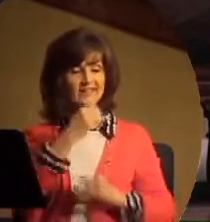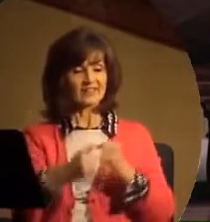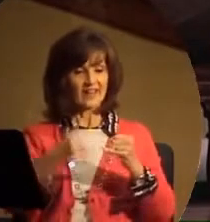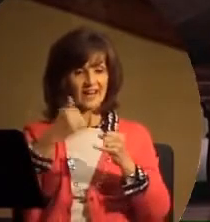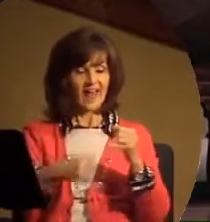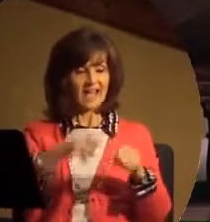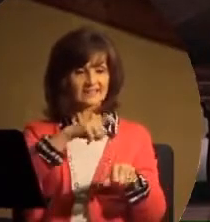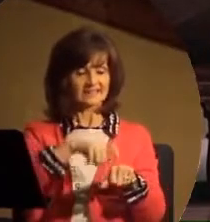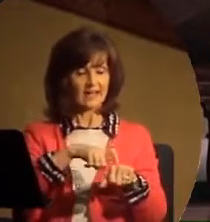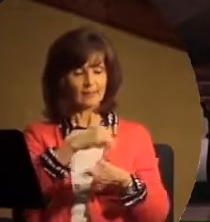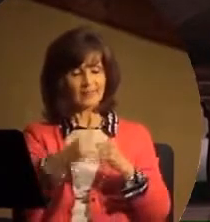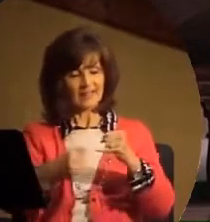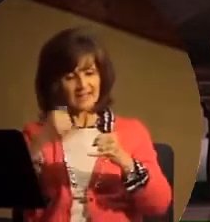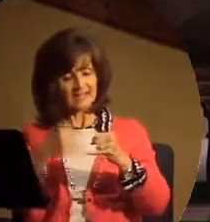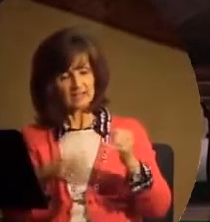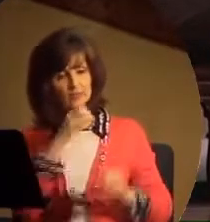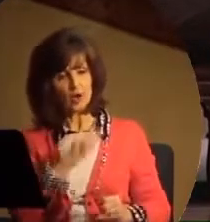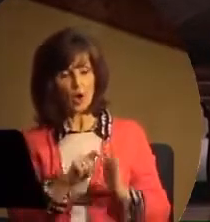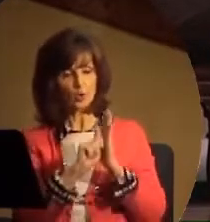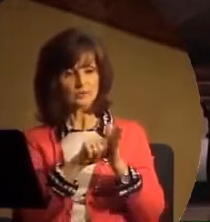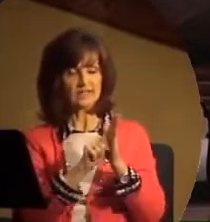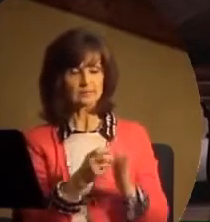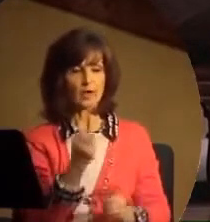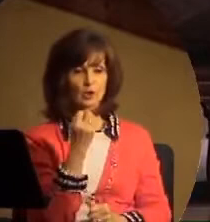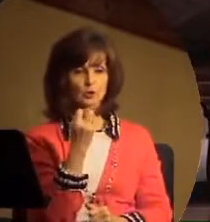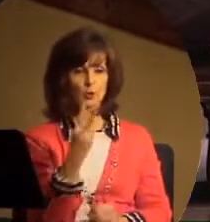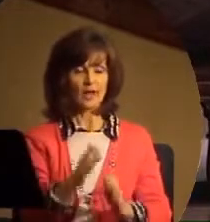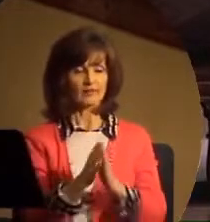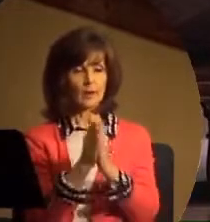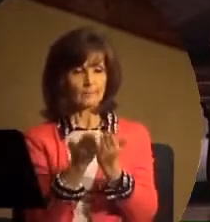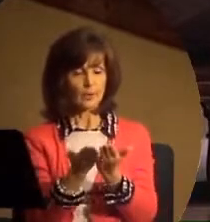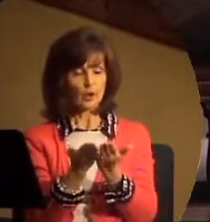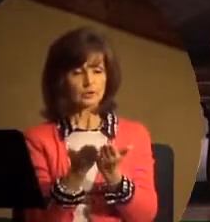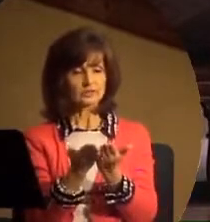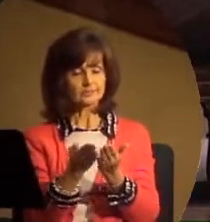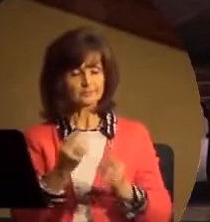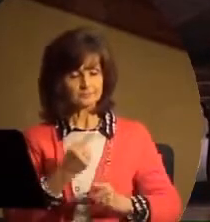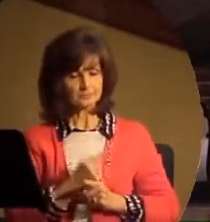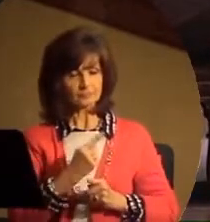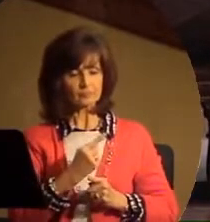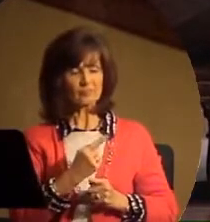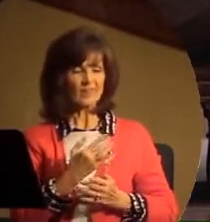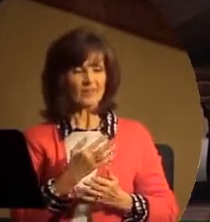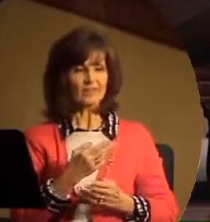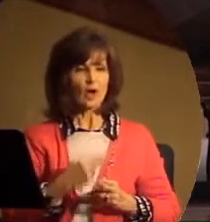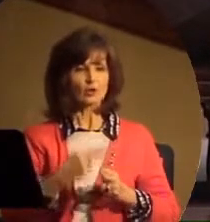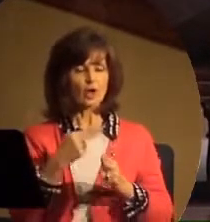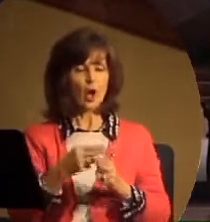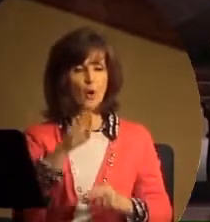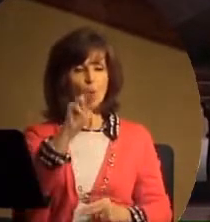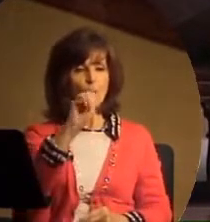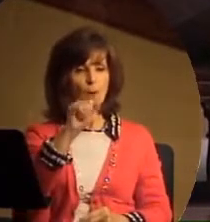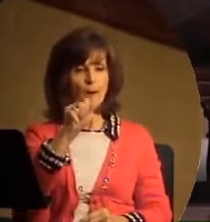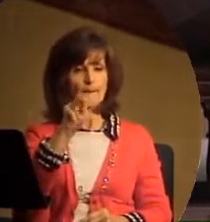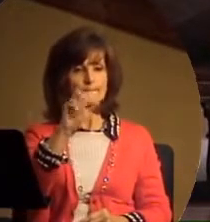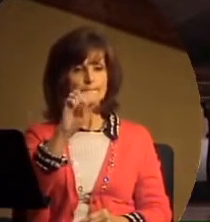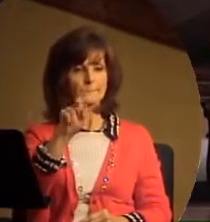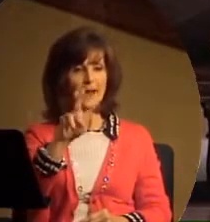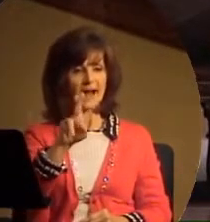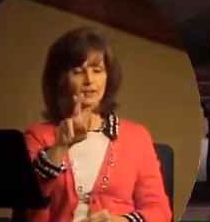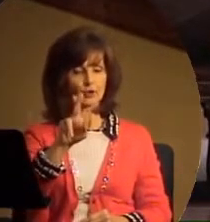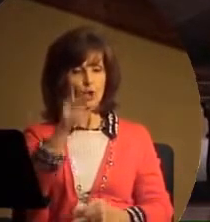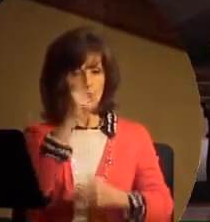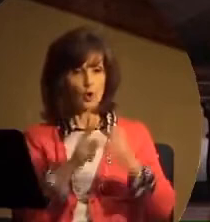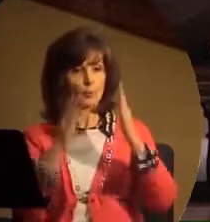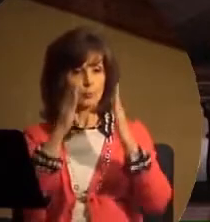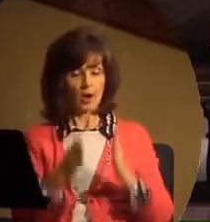at the end of our Old Testament, there are 12 books that are commonly referred to as the minor prophets. This book of Habakkuk